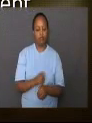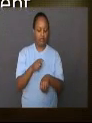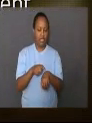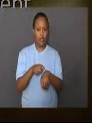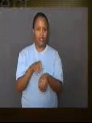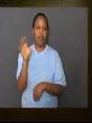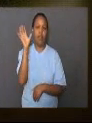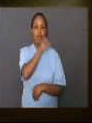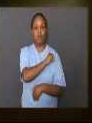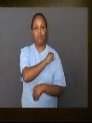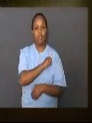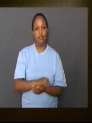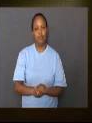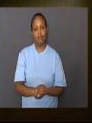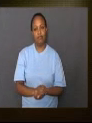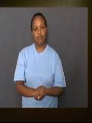Time's up!